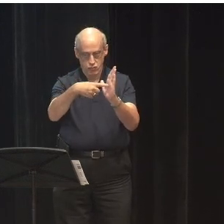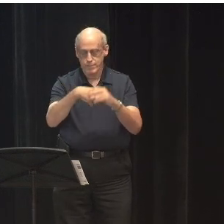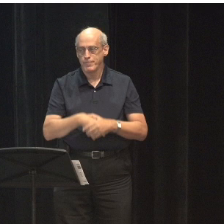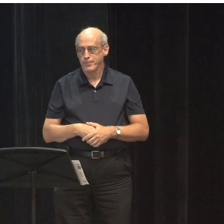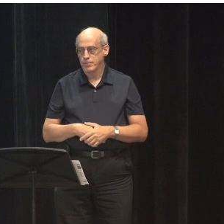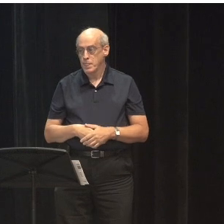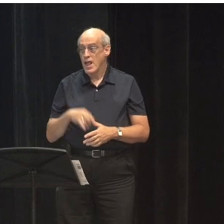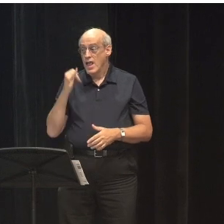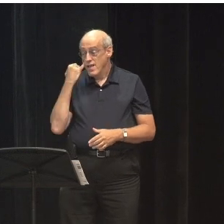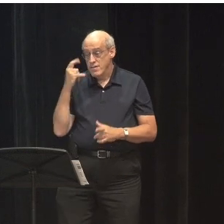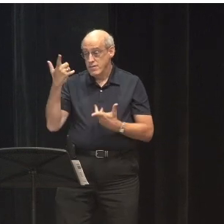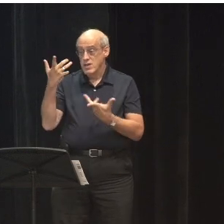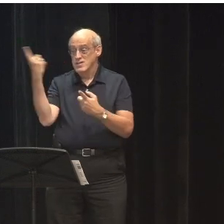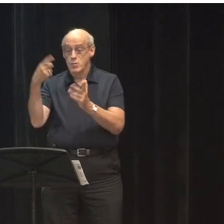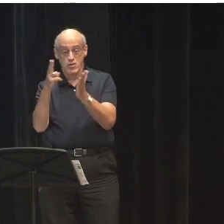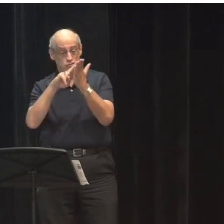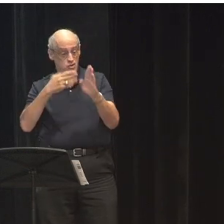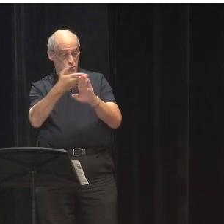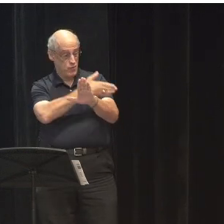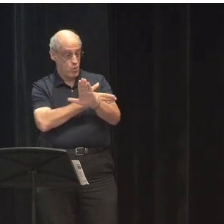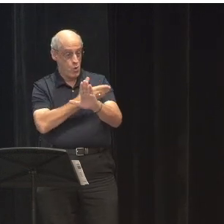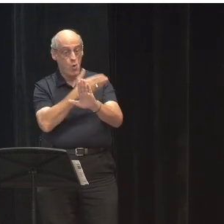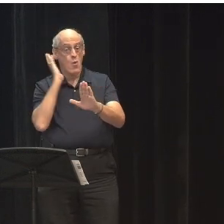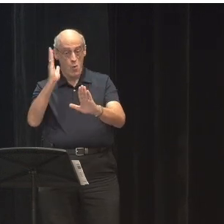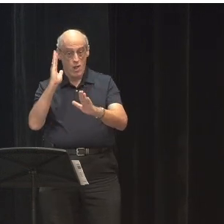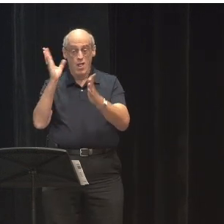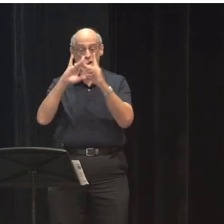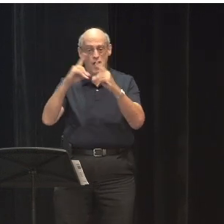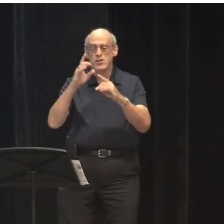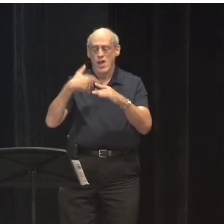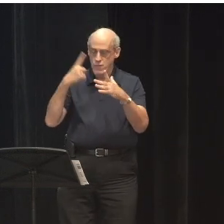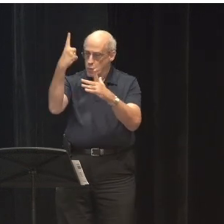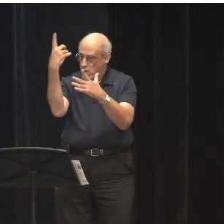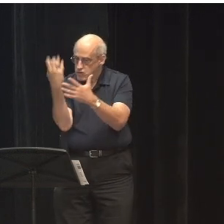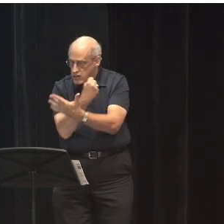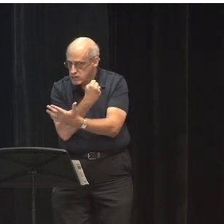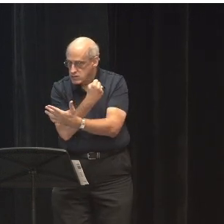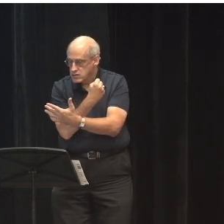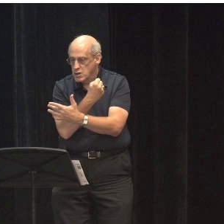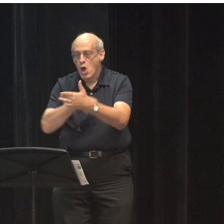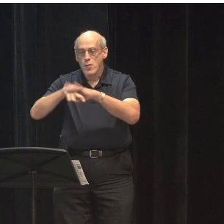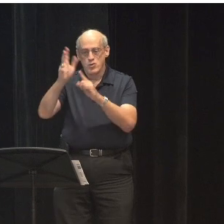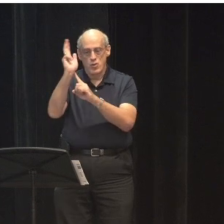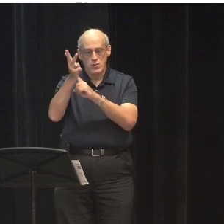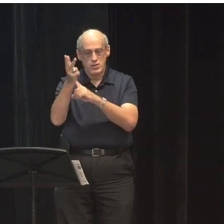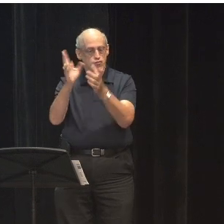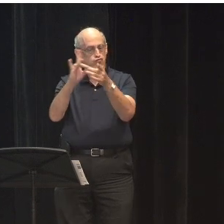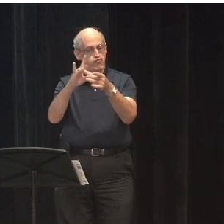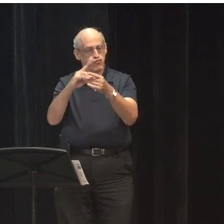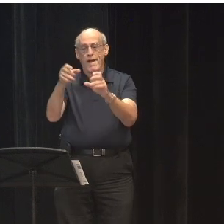For anyone who has pre-registered to make a comment, you'll have one opportunity and you will have up to 3 minutes to